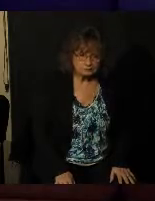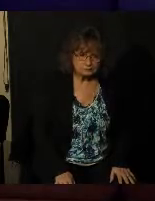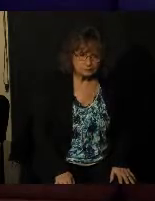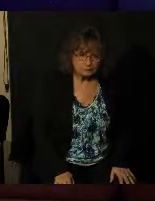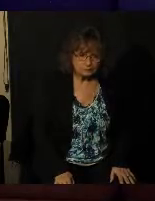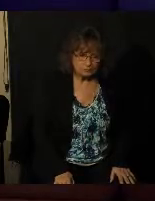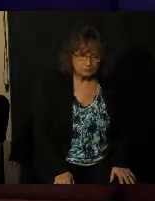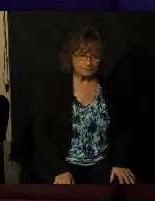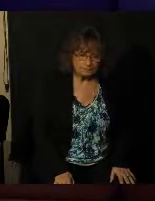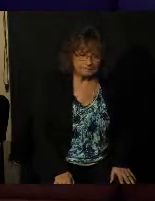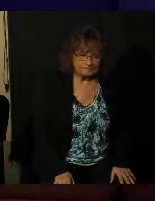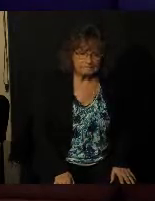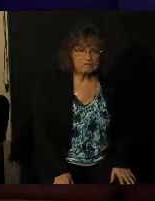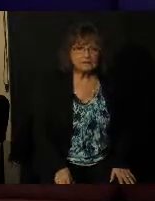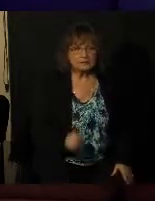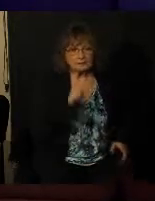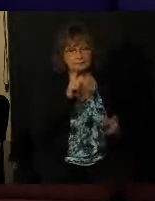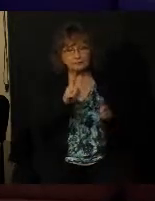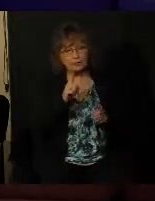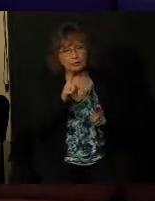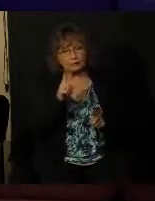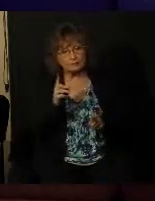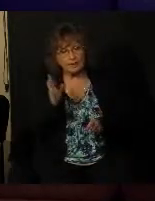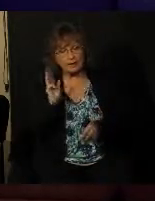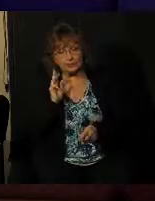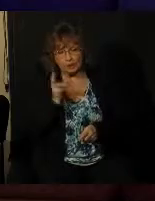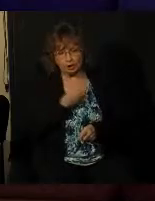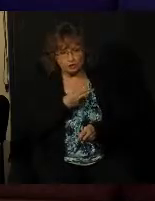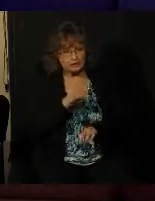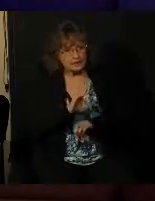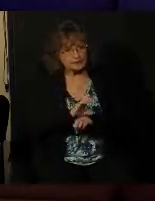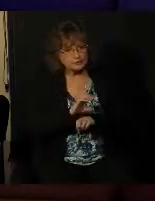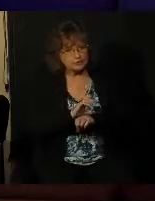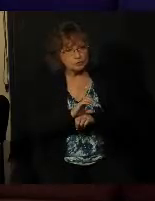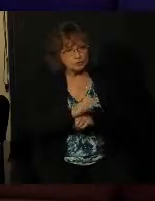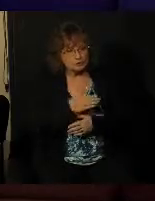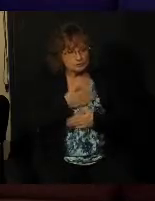I appreciate that. I thank you for being biblical. It's not popular,